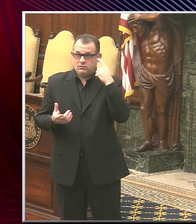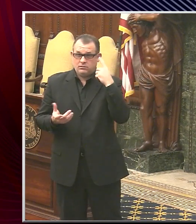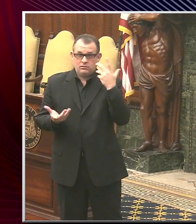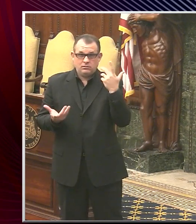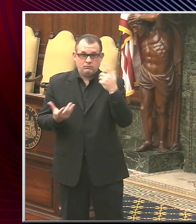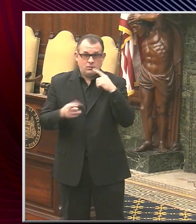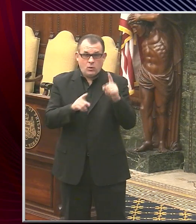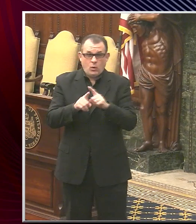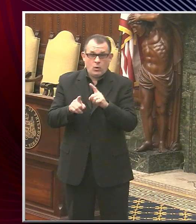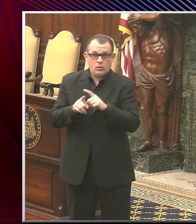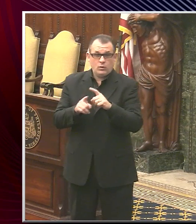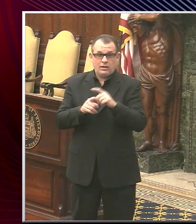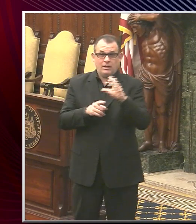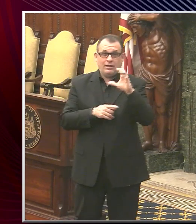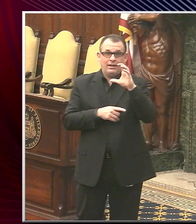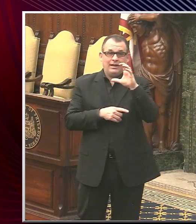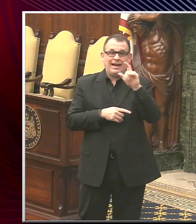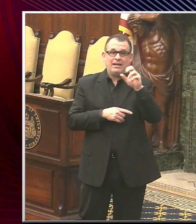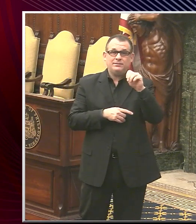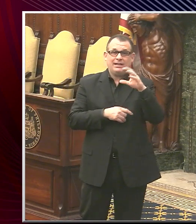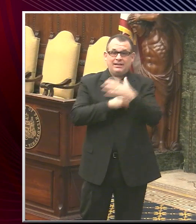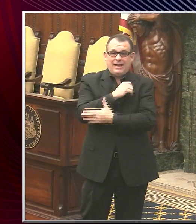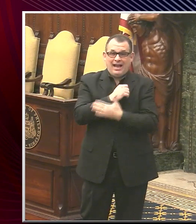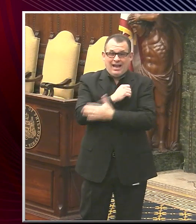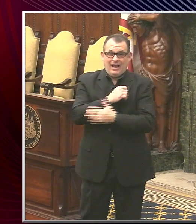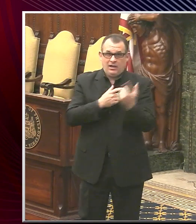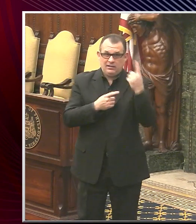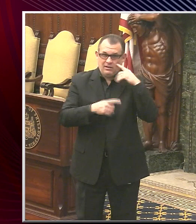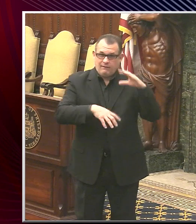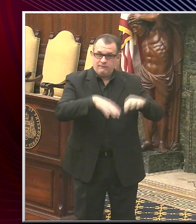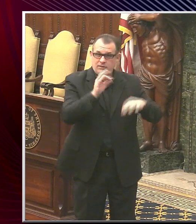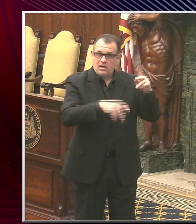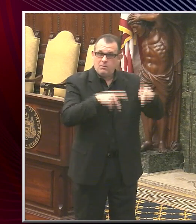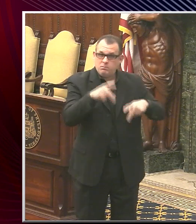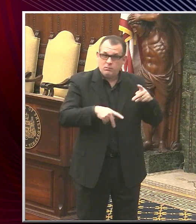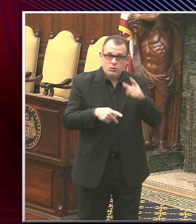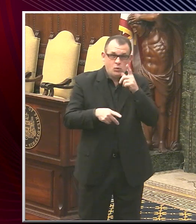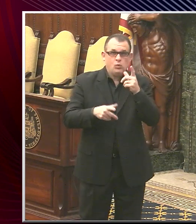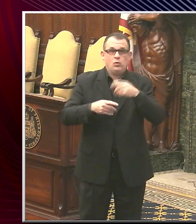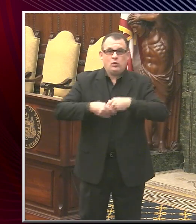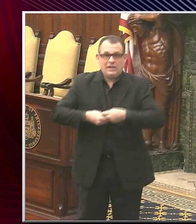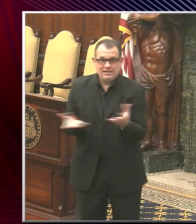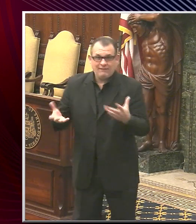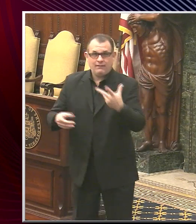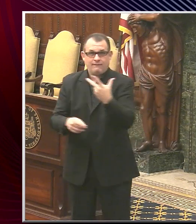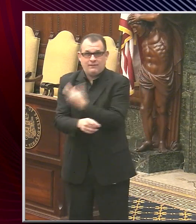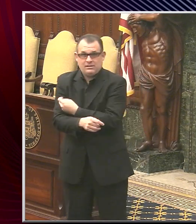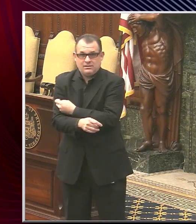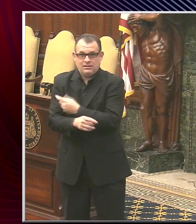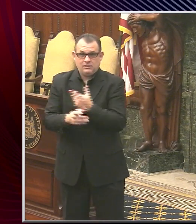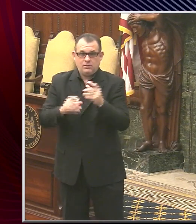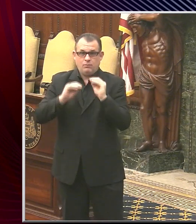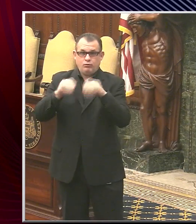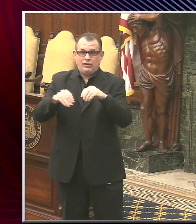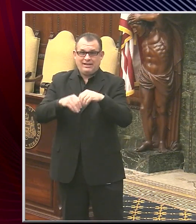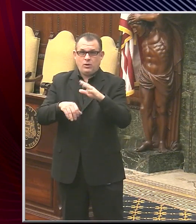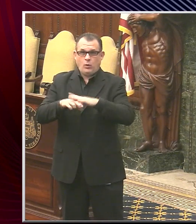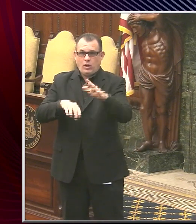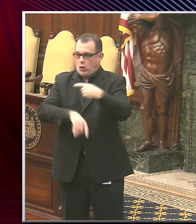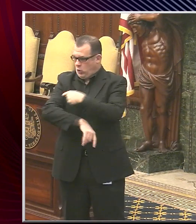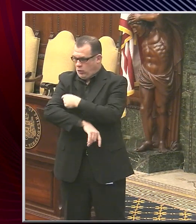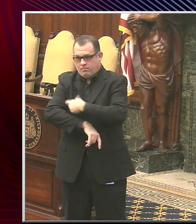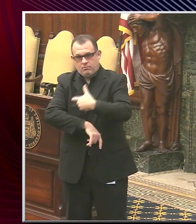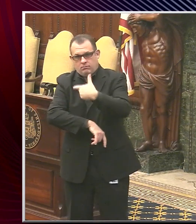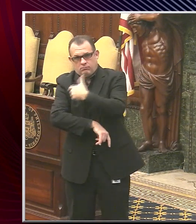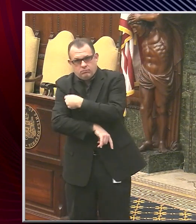them, are actually trying to find folks who will administer the vaccine, actually put it in the arms of people